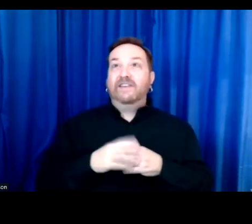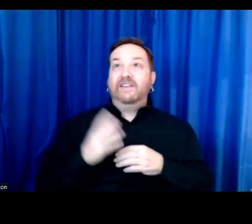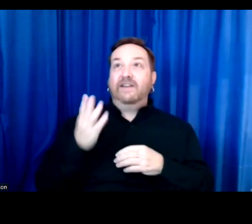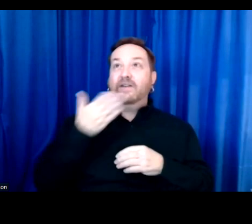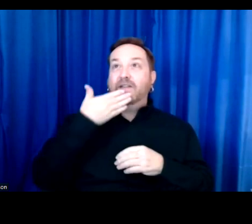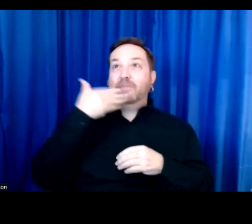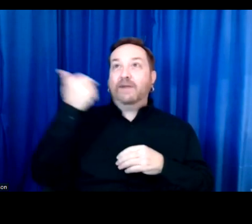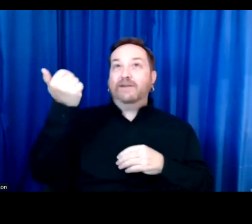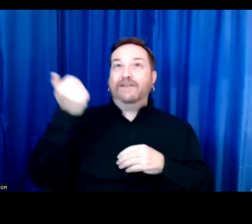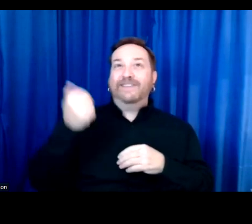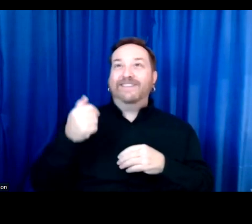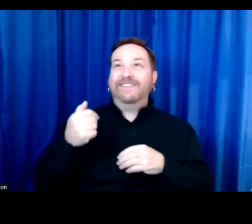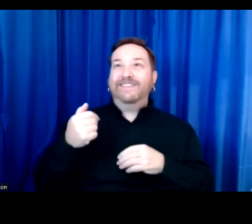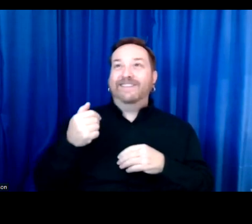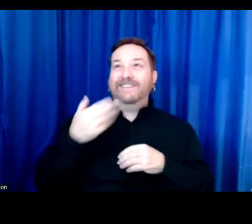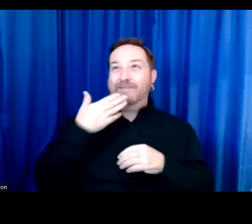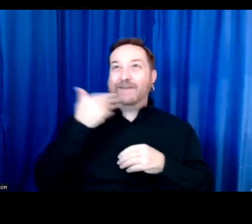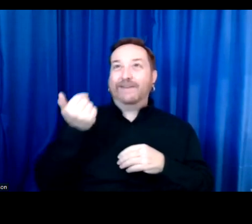better.